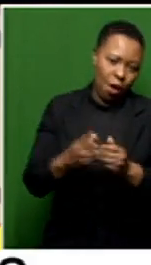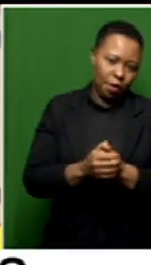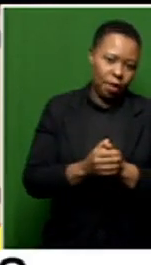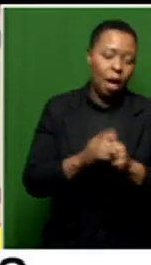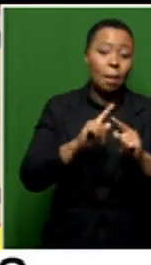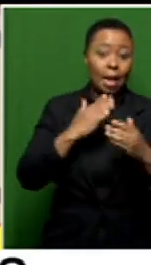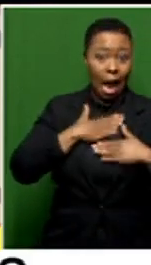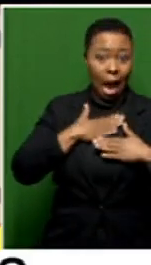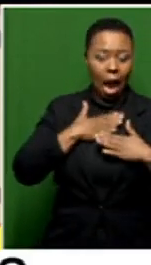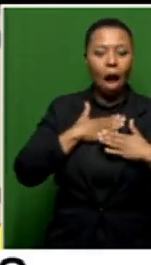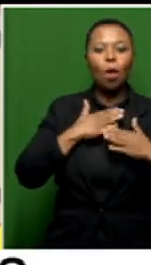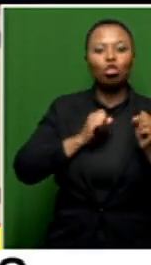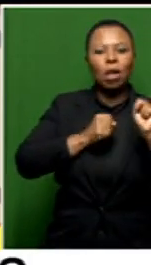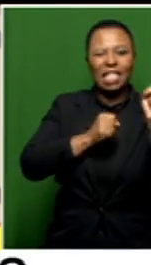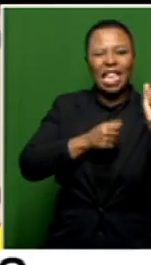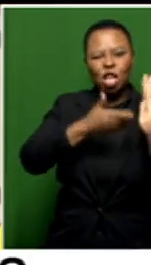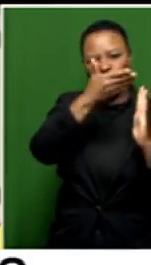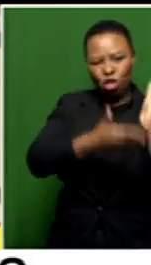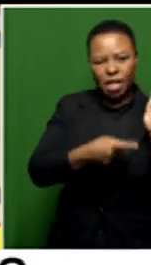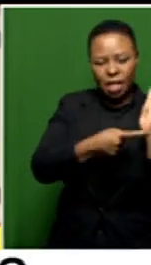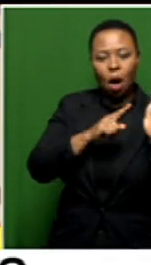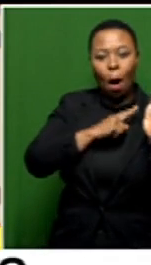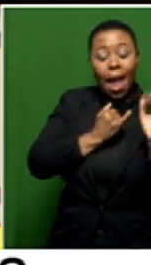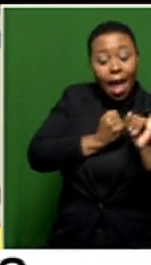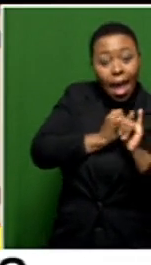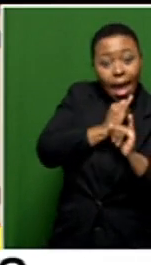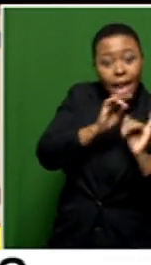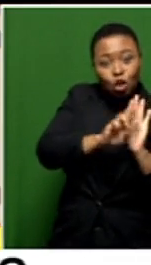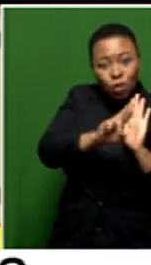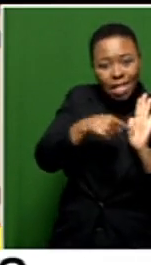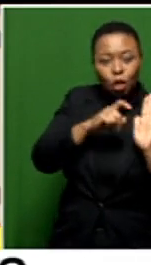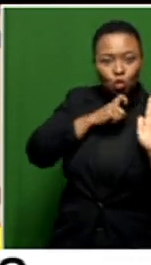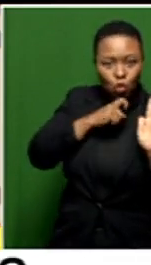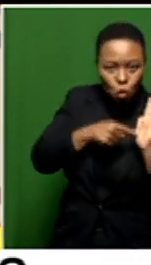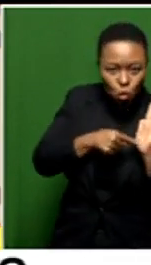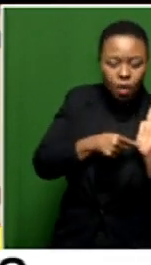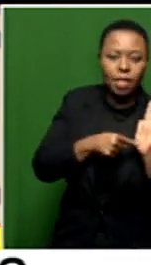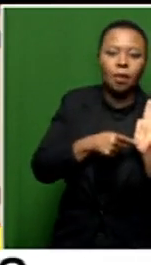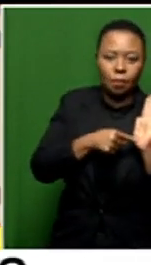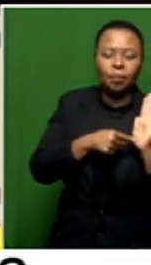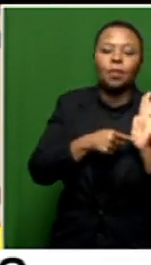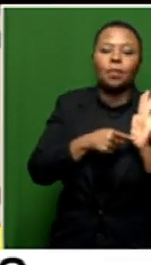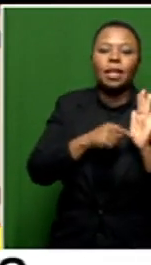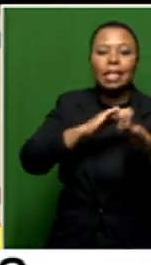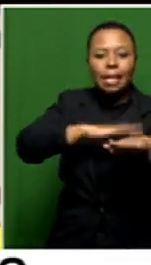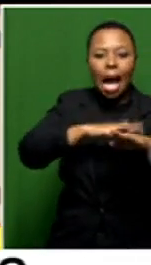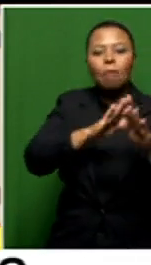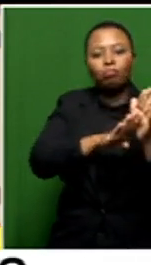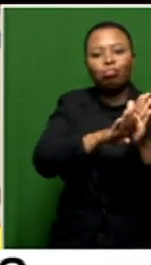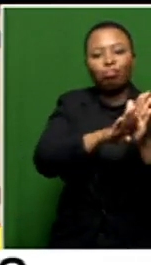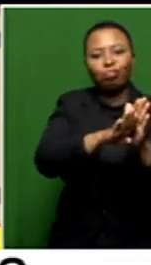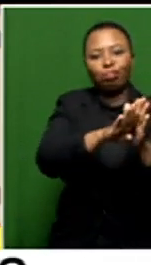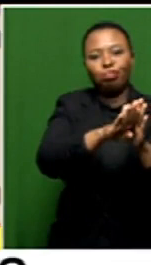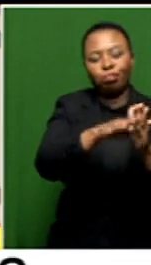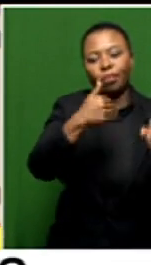Our model, because it uses early results and has been improved over time,